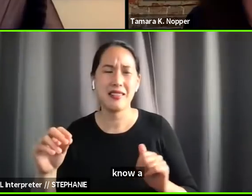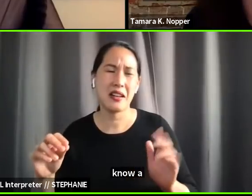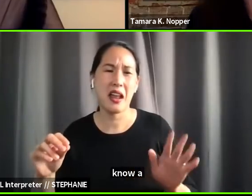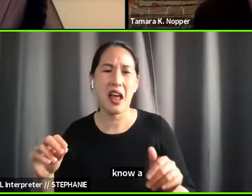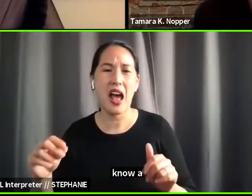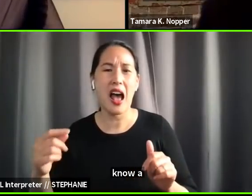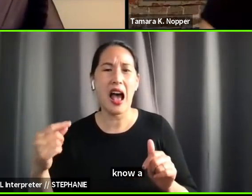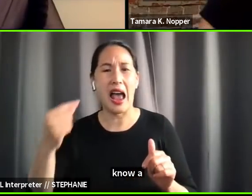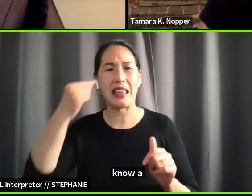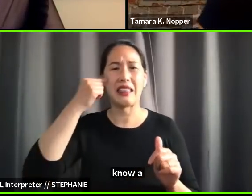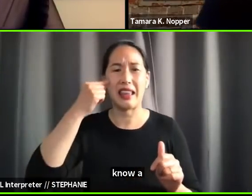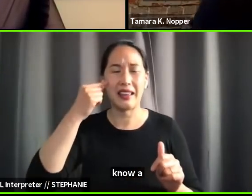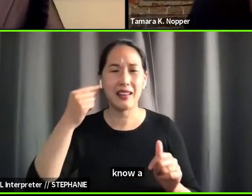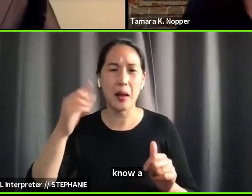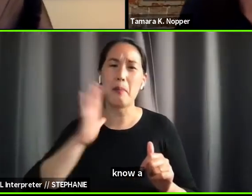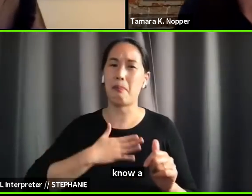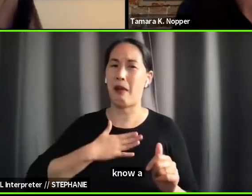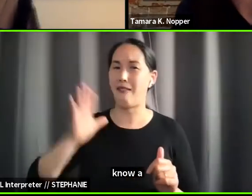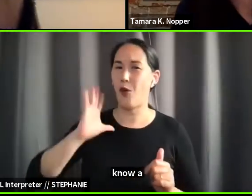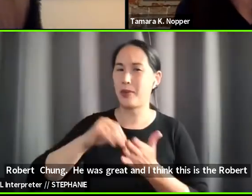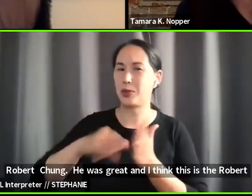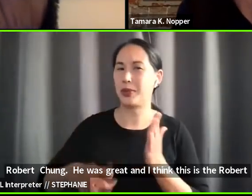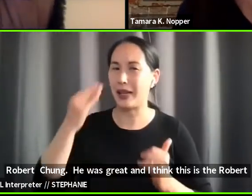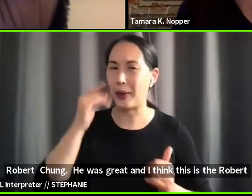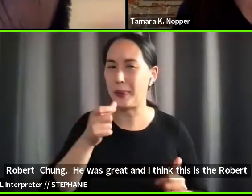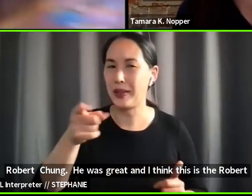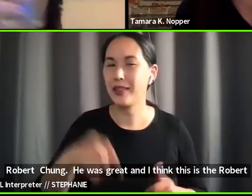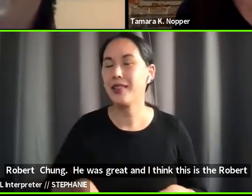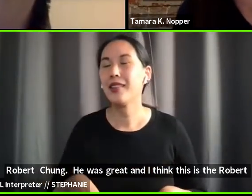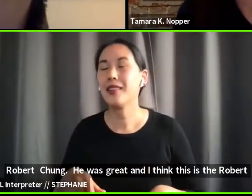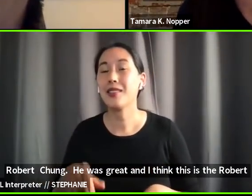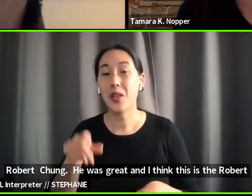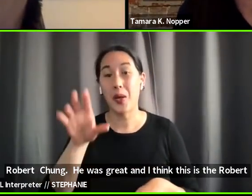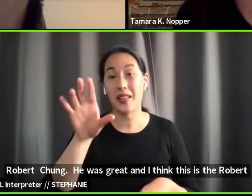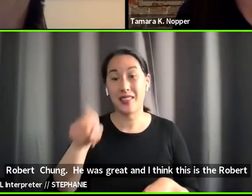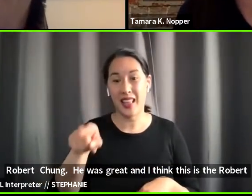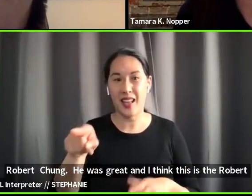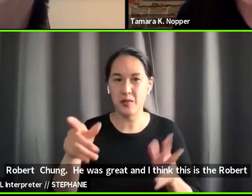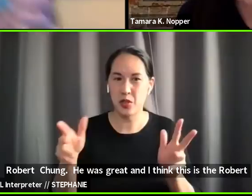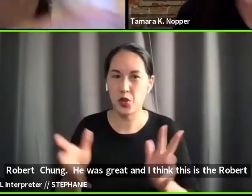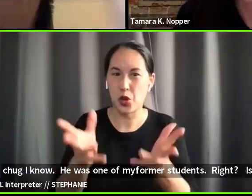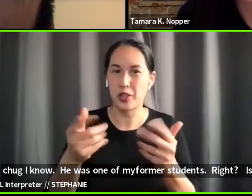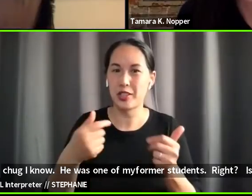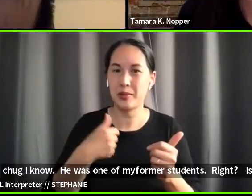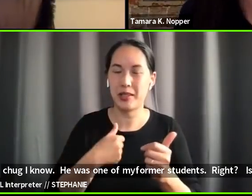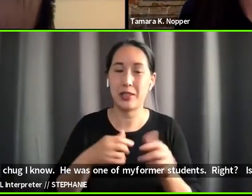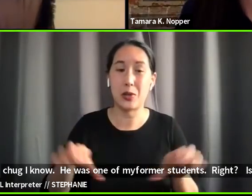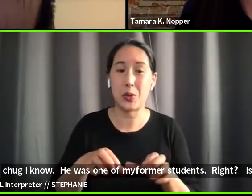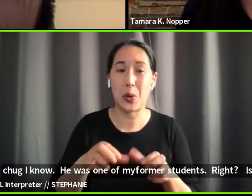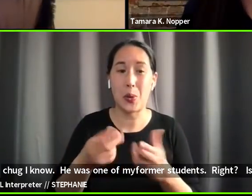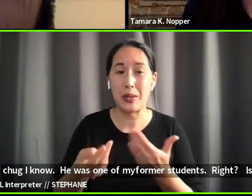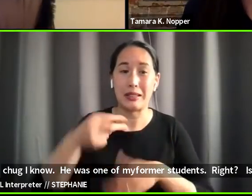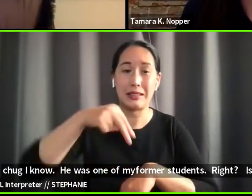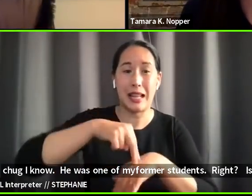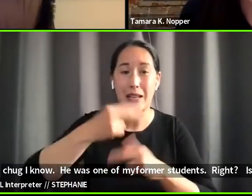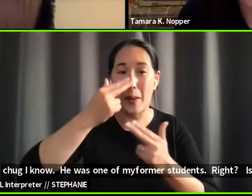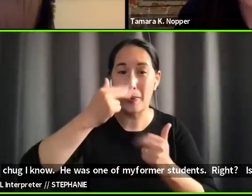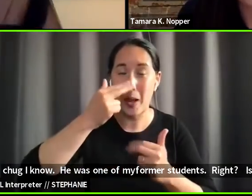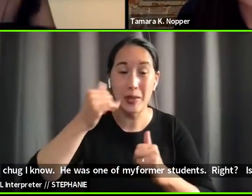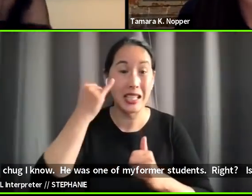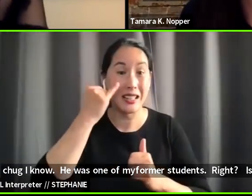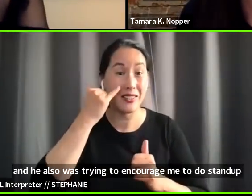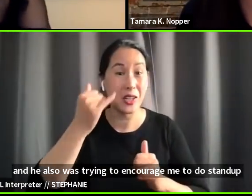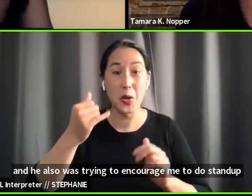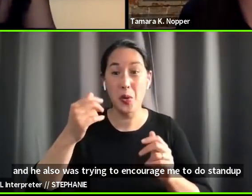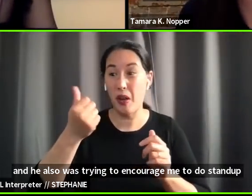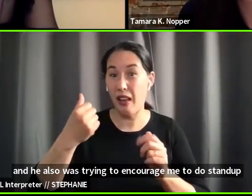was one of my former students, right? And he also was trying to encourage me to do stand-up comedy. So if you ever see me on a stand-up comedy